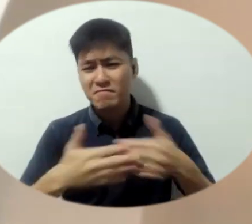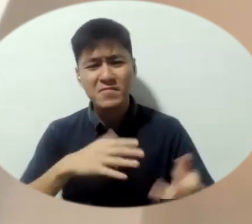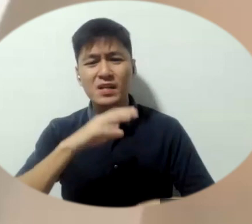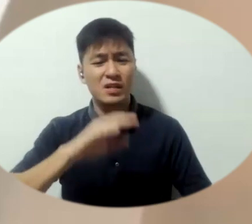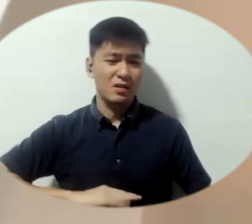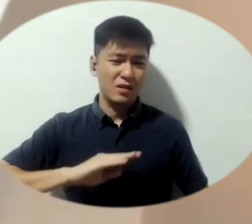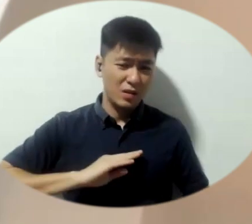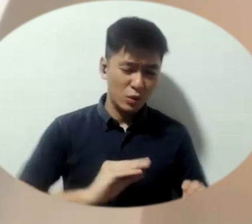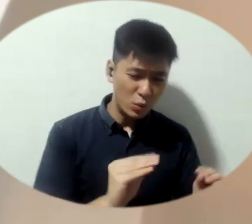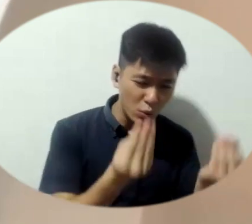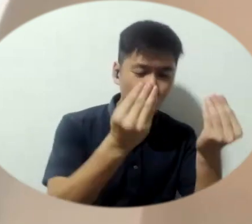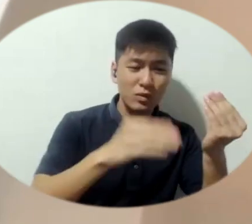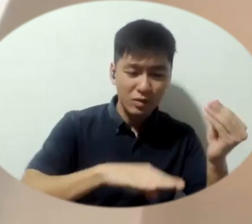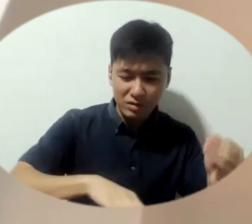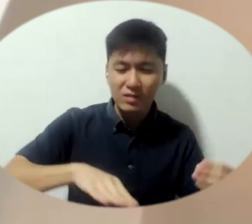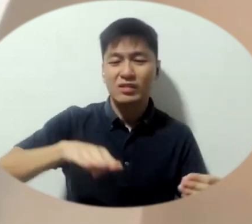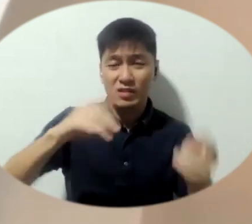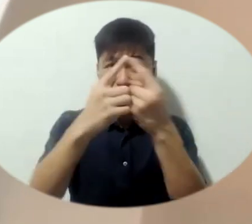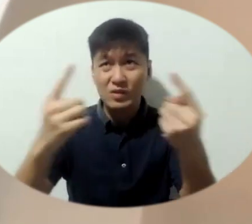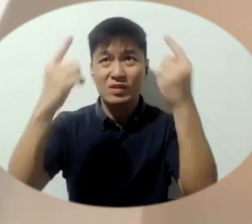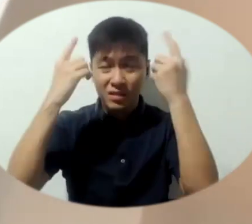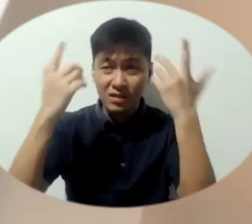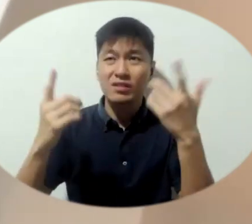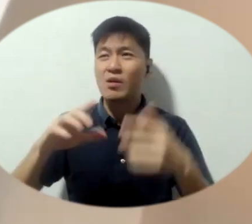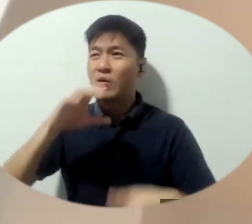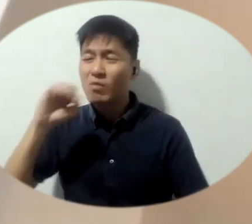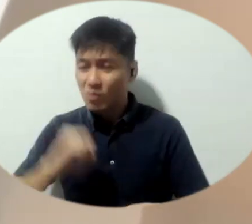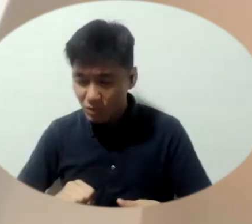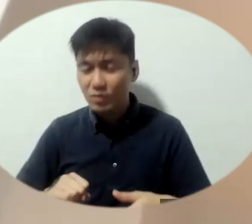many courses, not only medicine or psychology or nursing.